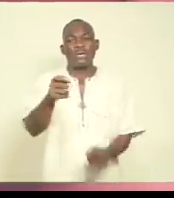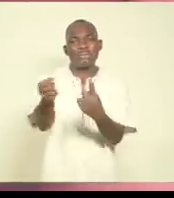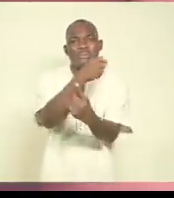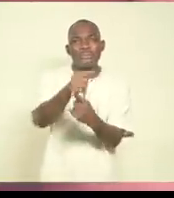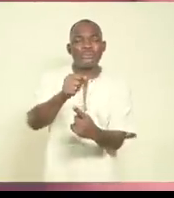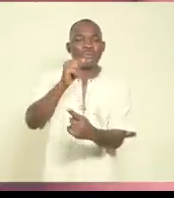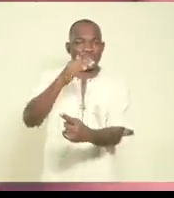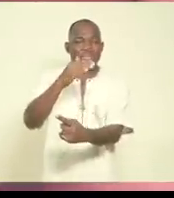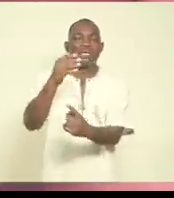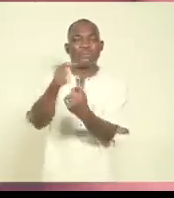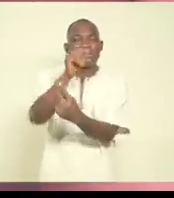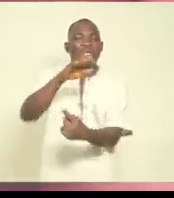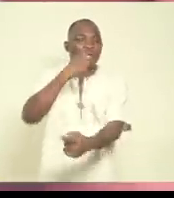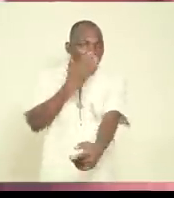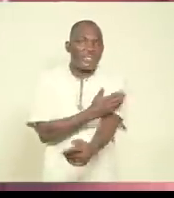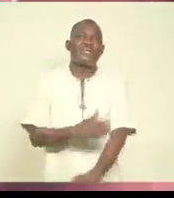and abuse.